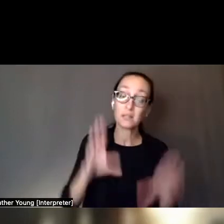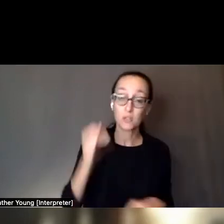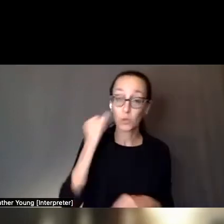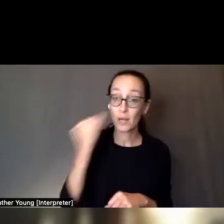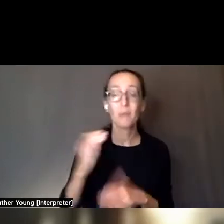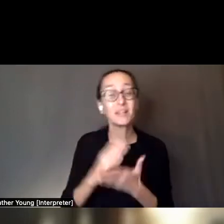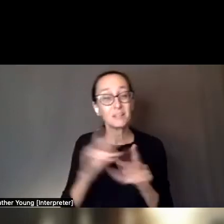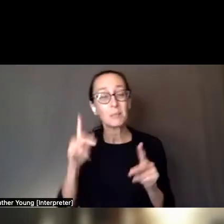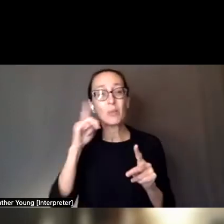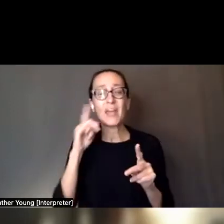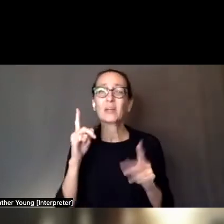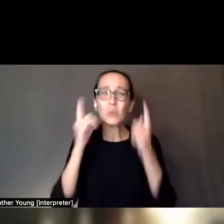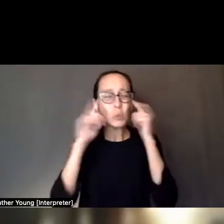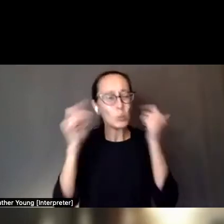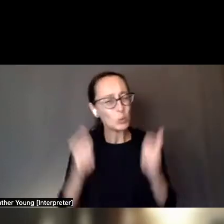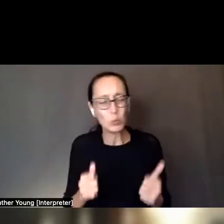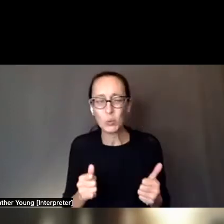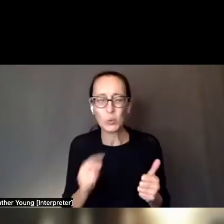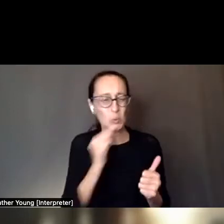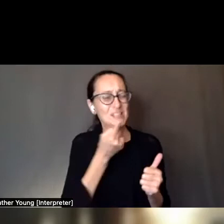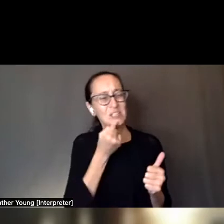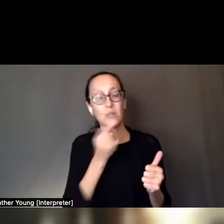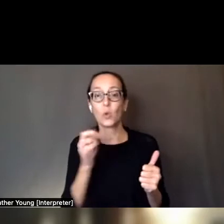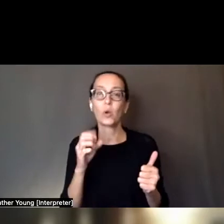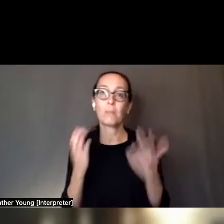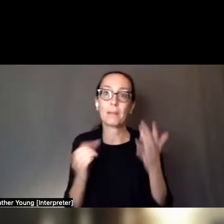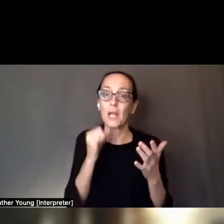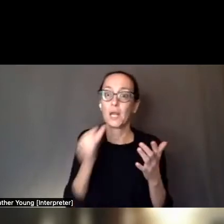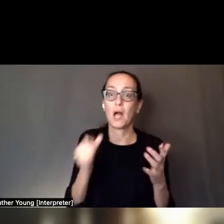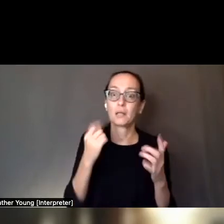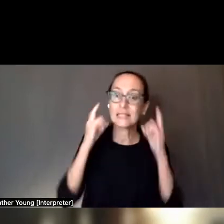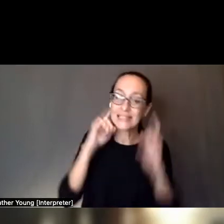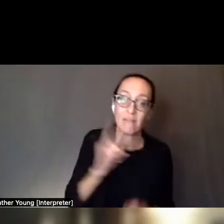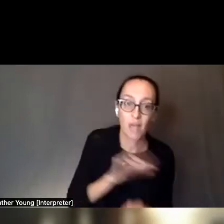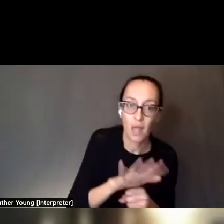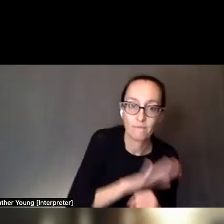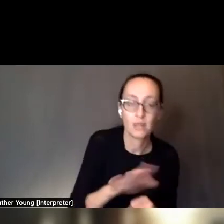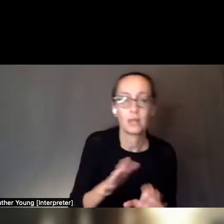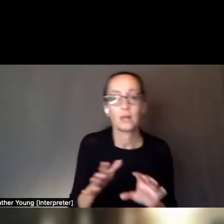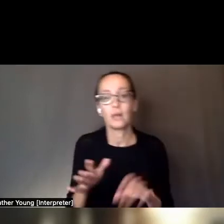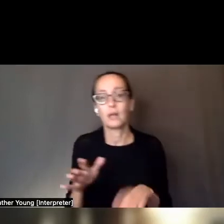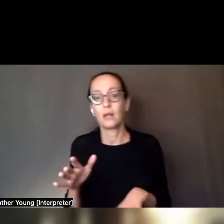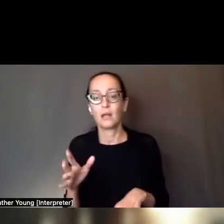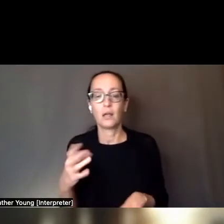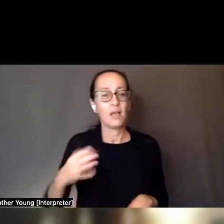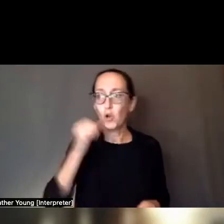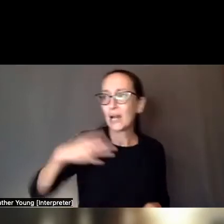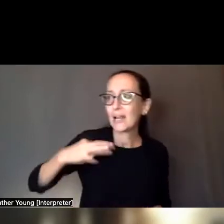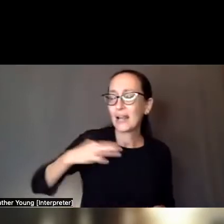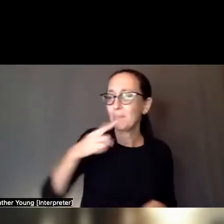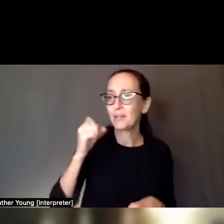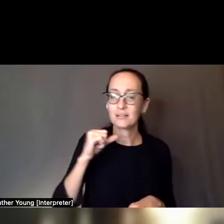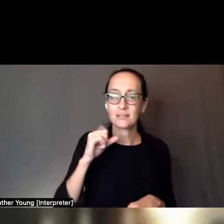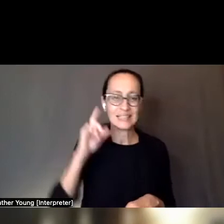hearing loss is too bad, or it's not bad enough, that they're not a candidate for a cochlear implant. And that isn't